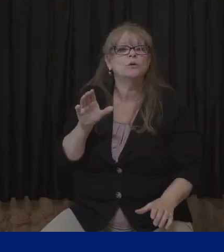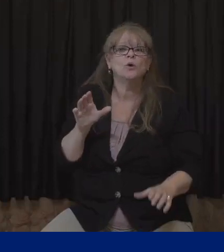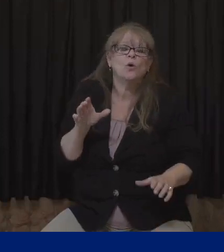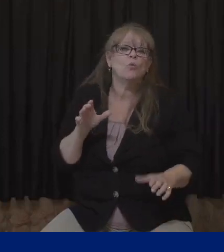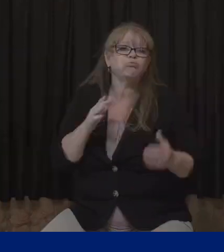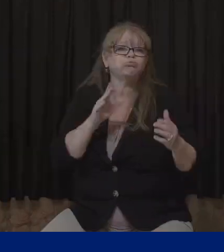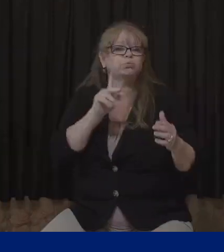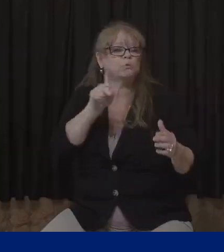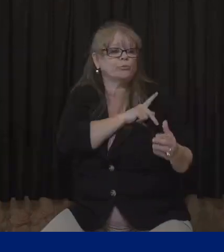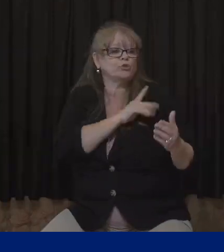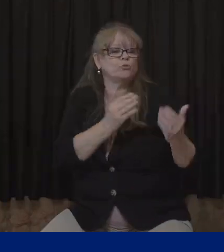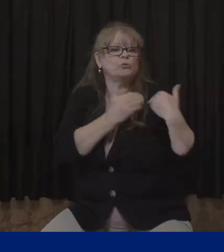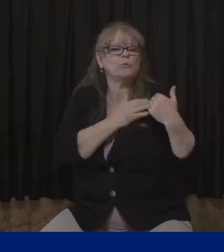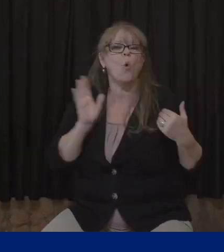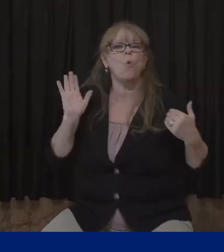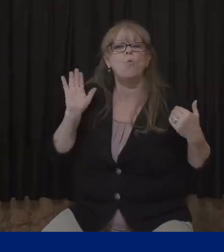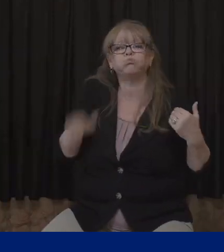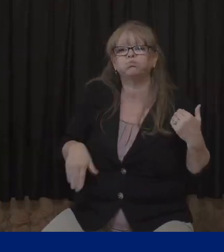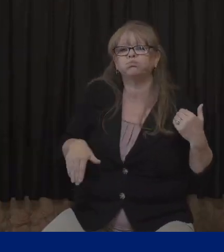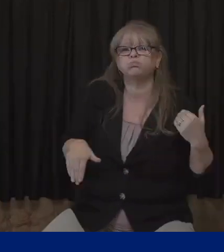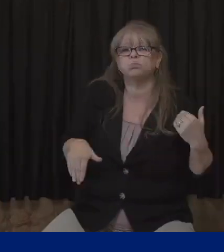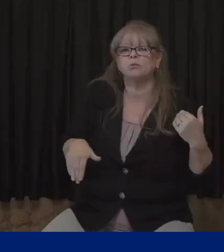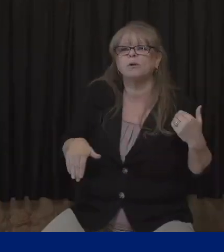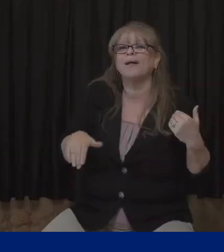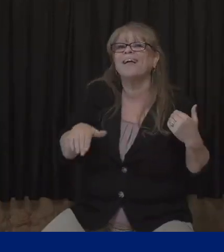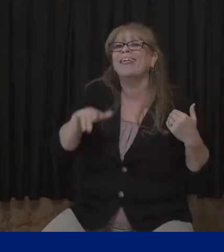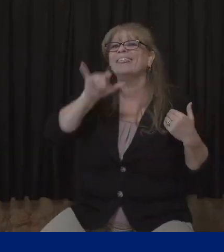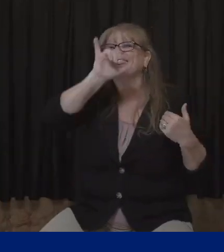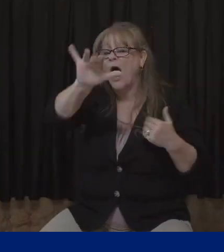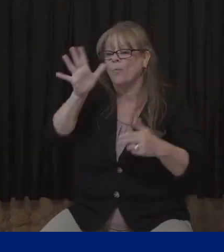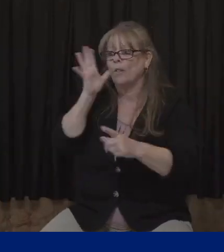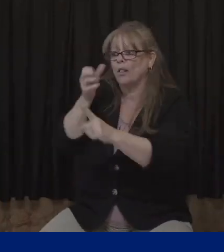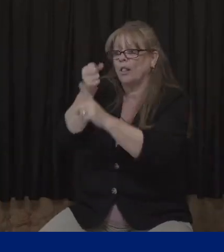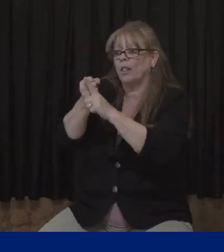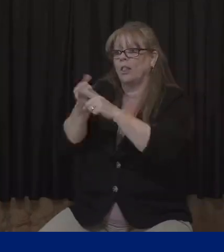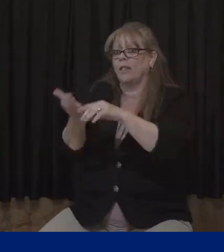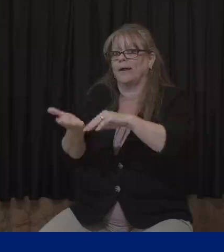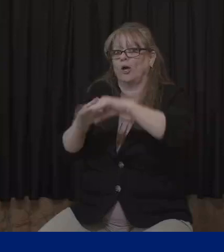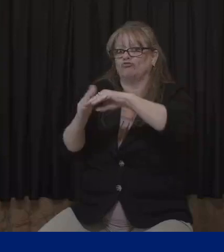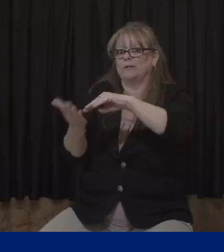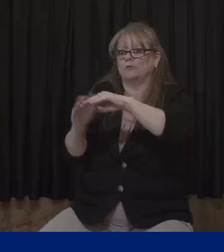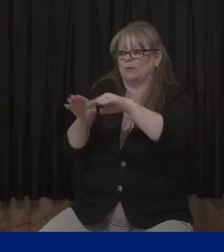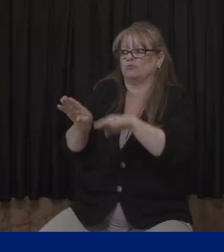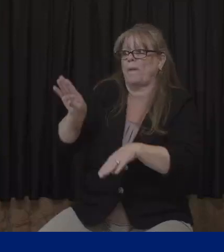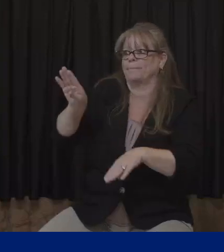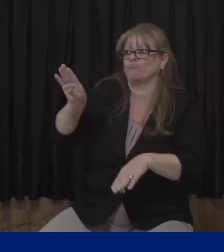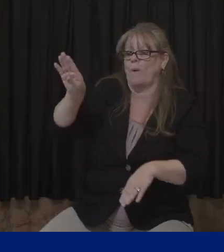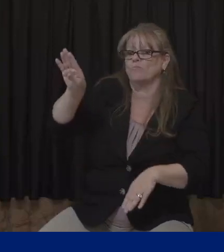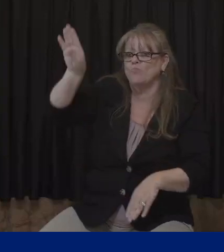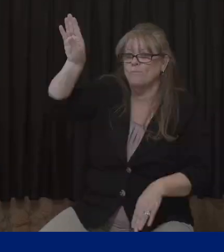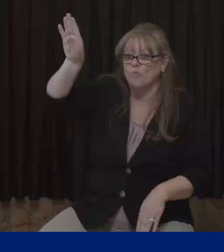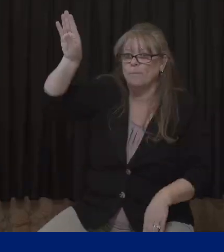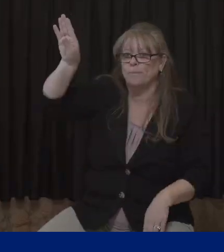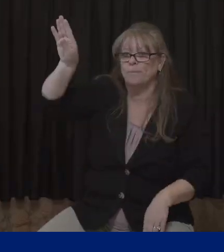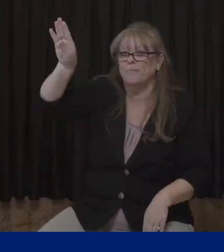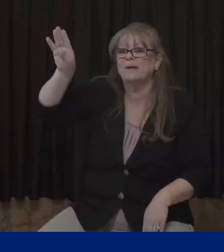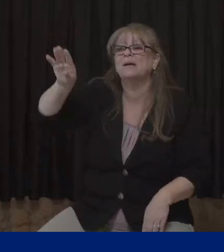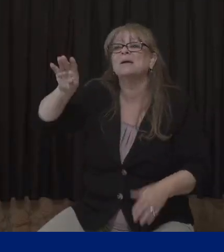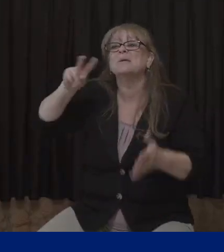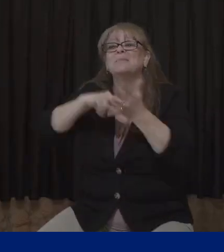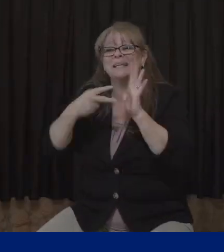deaths could start to increase again, and then there could need to be additional restrictions that are placed on our activities and ability to earn a